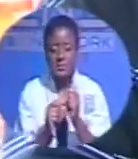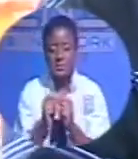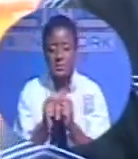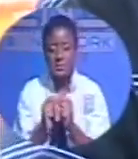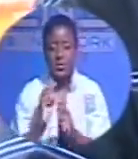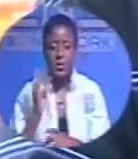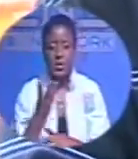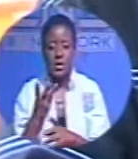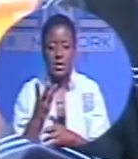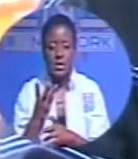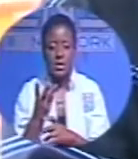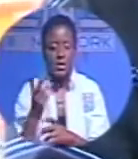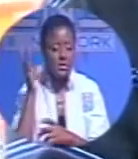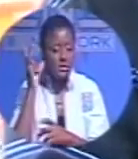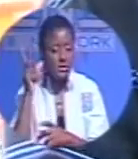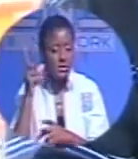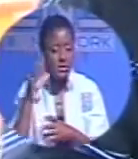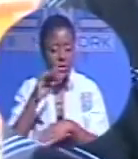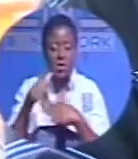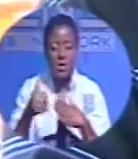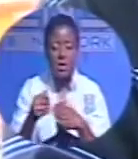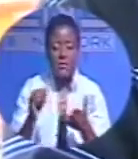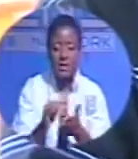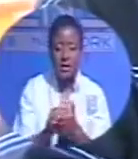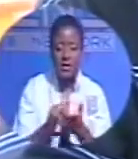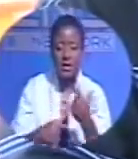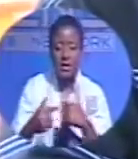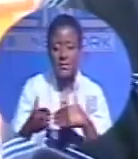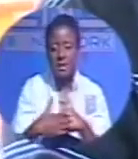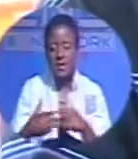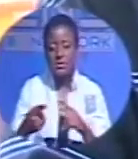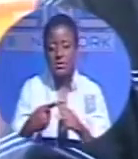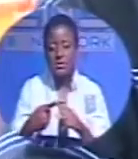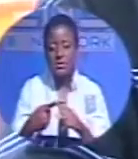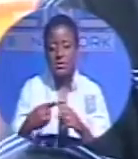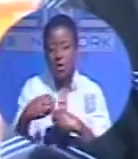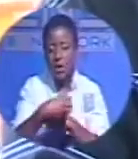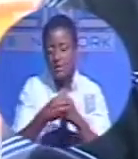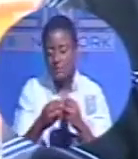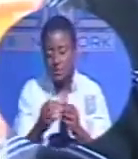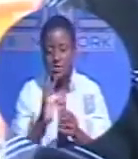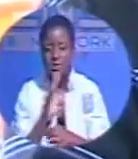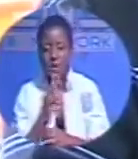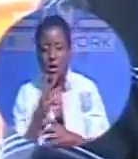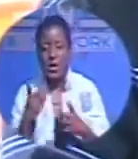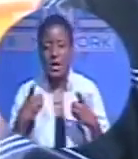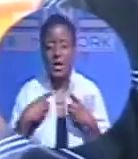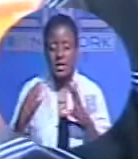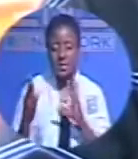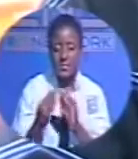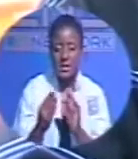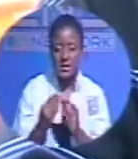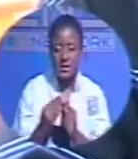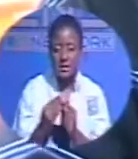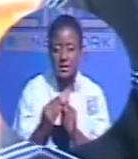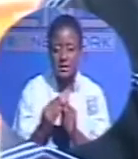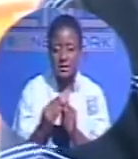we took in all of that. We came back to the office, talked, we had a meeting, discussed, and we came up with